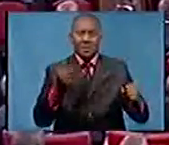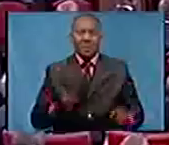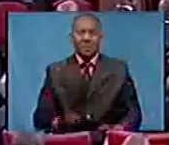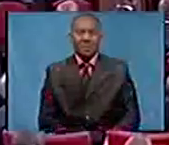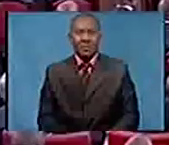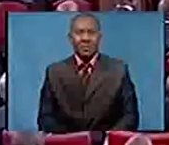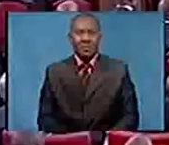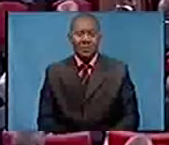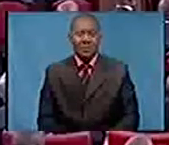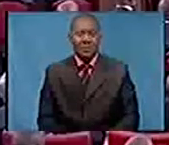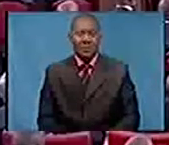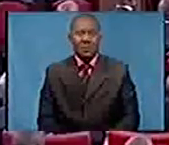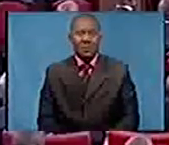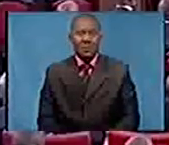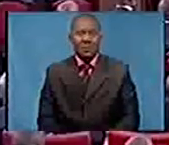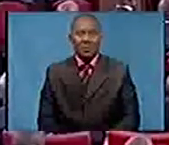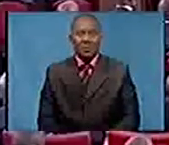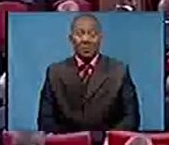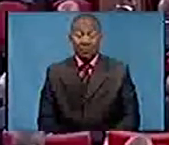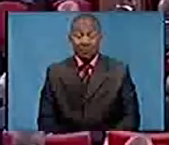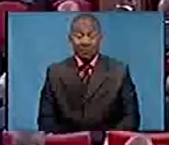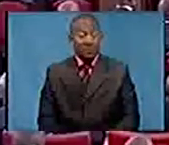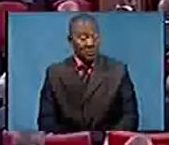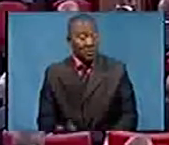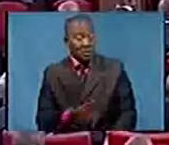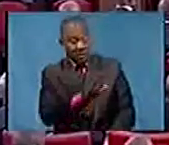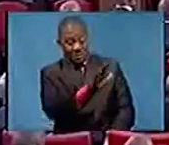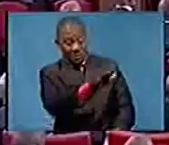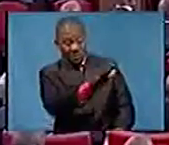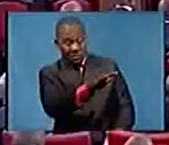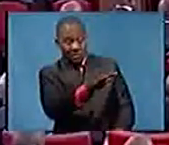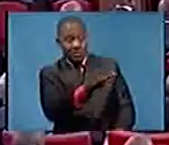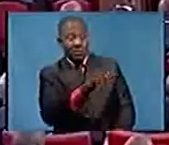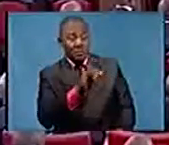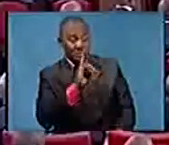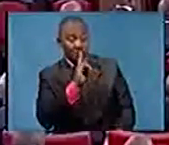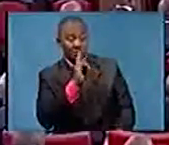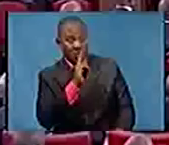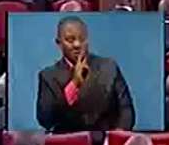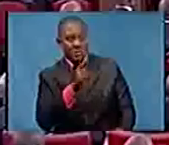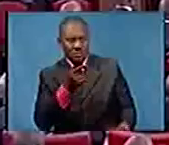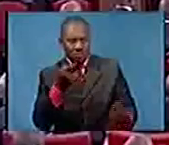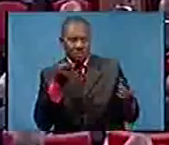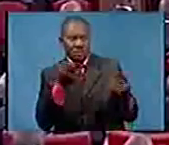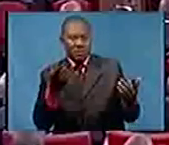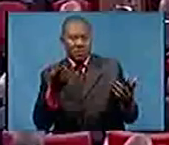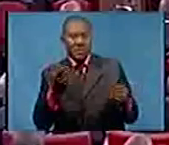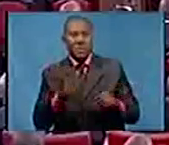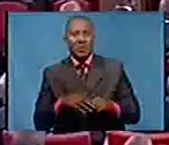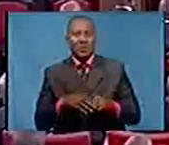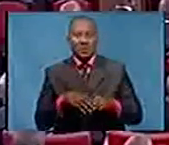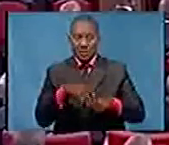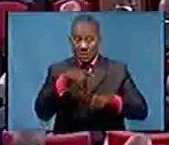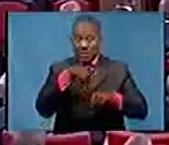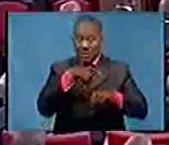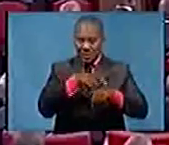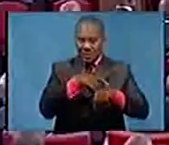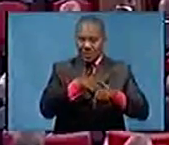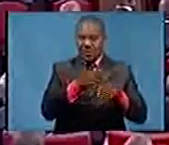I think you have said enough. Yes. And the point you have made, which I consider very valid, is the timing of this